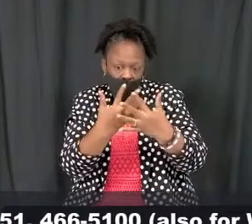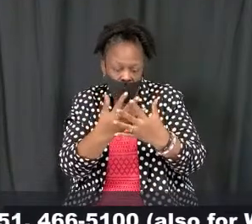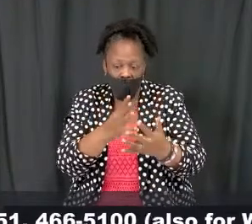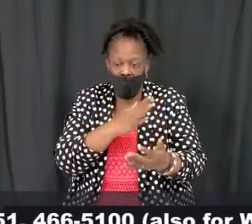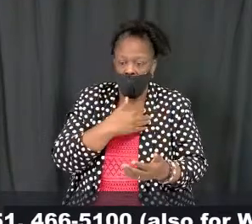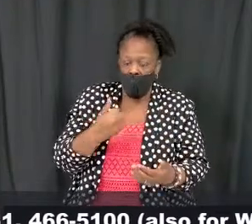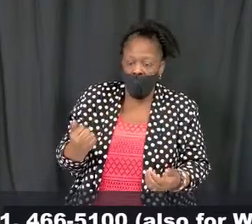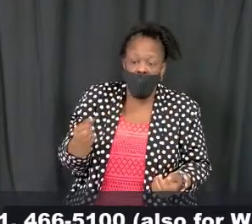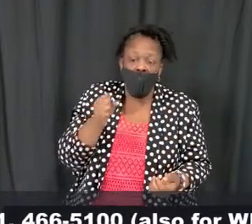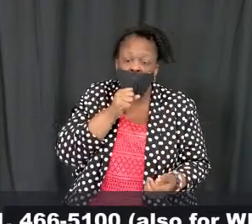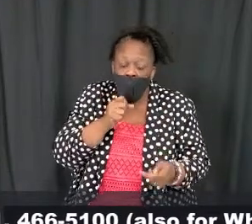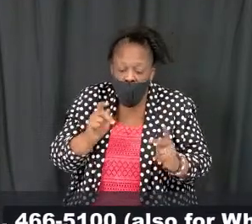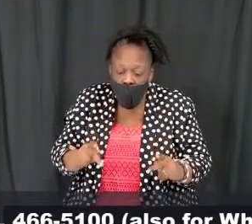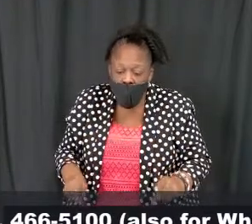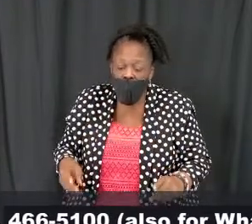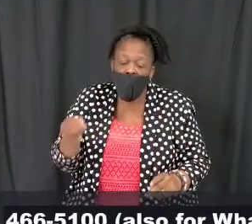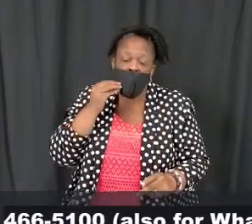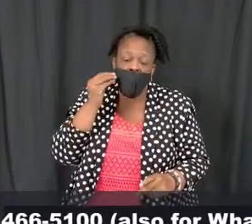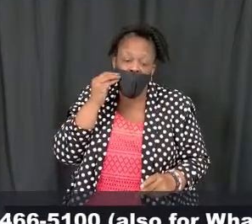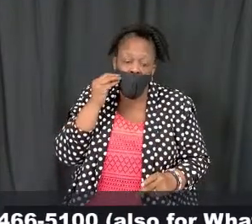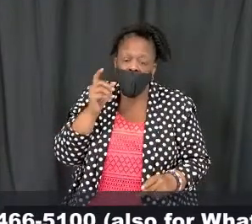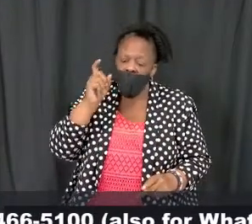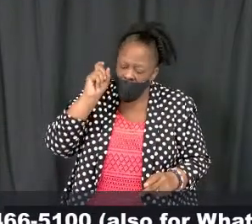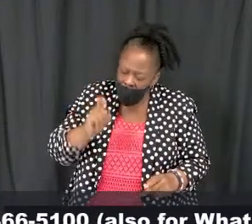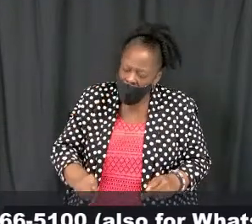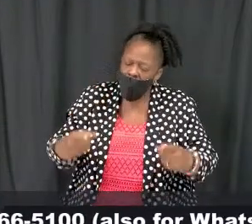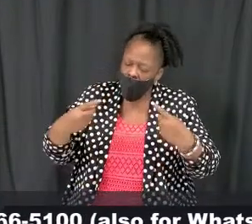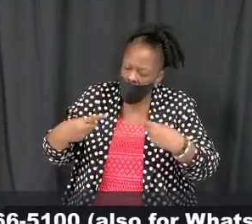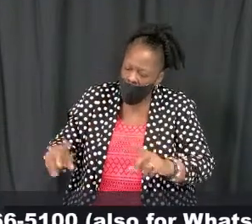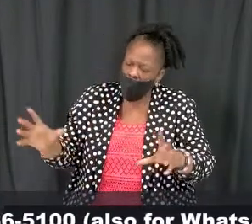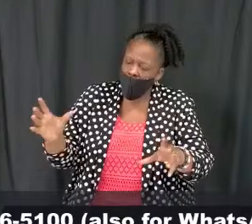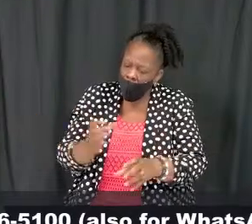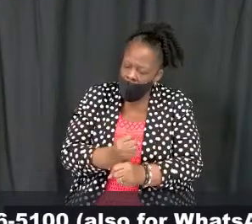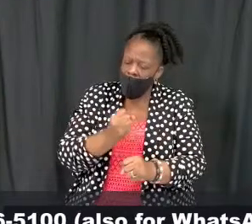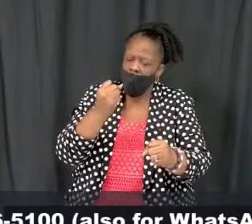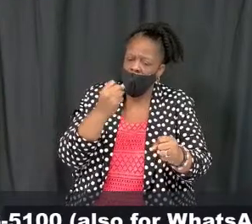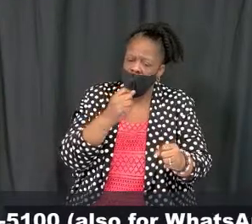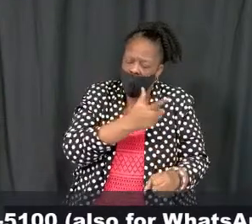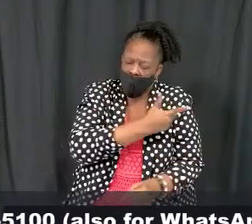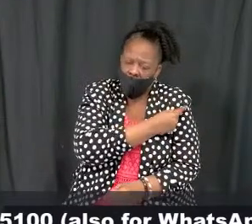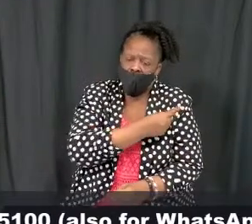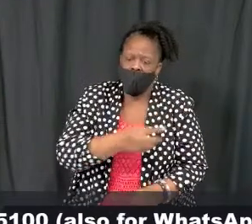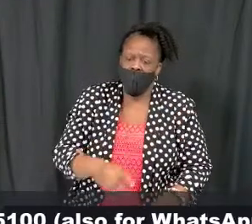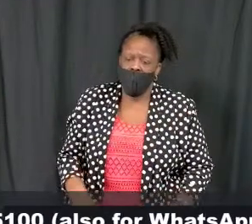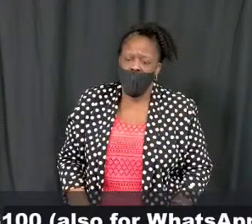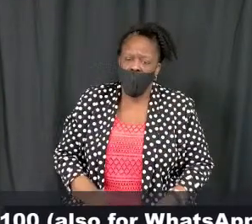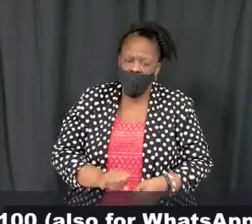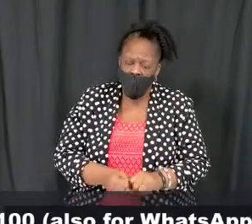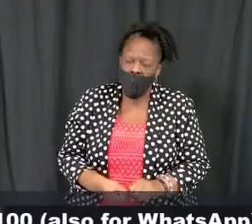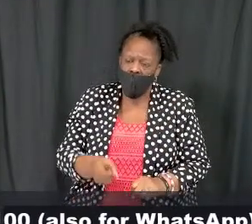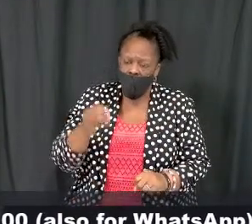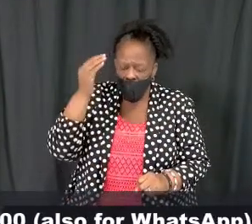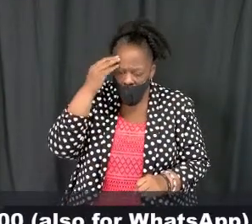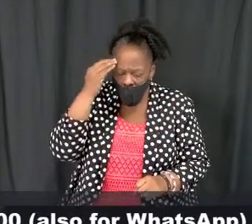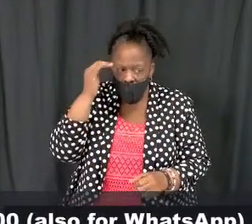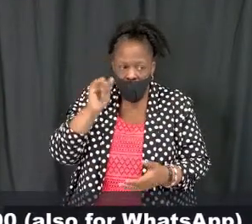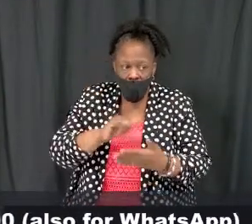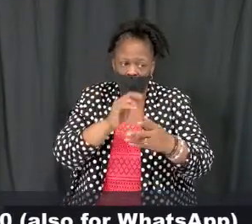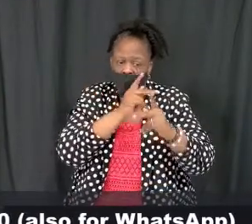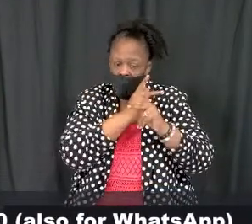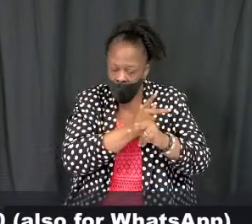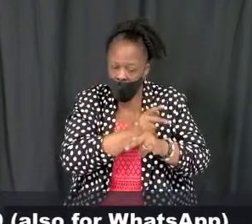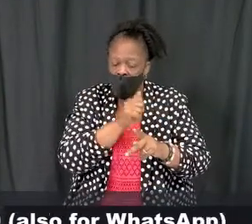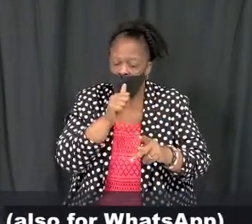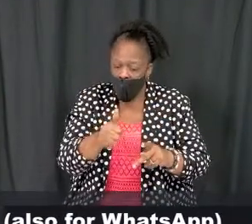moral responsibility to do the right thing and get vaccinated as a matter of urgency, as their inaction can lead